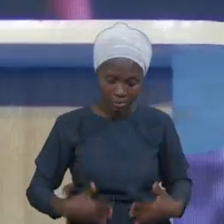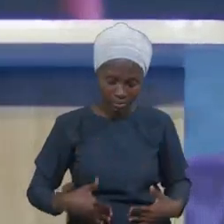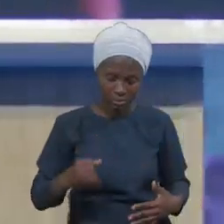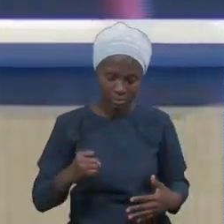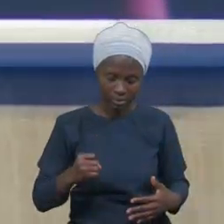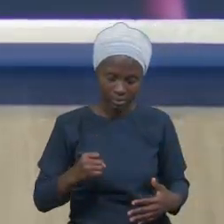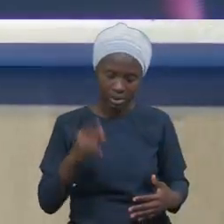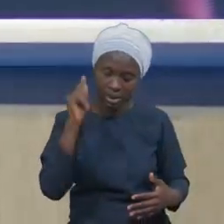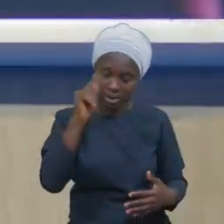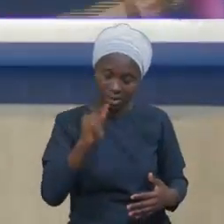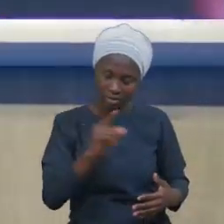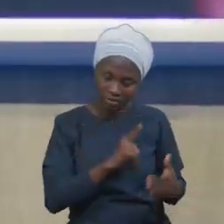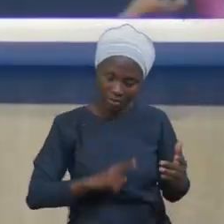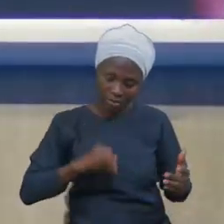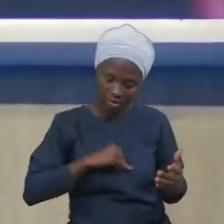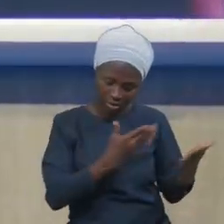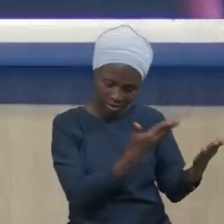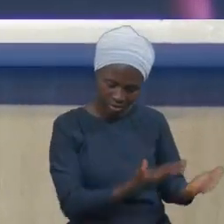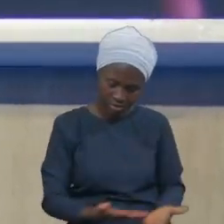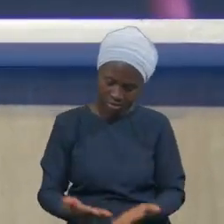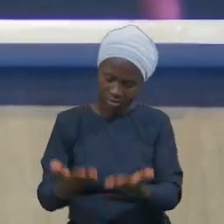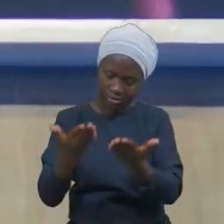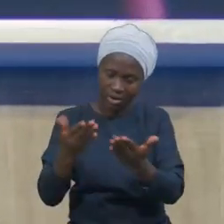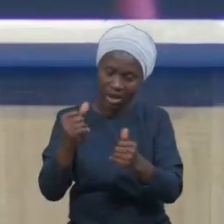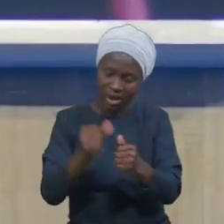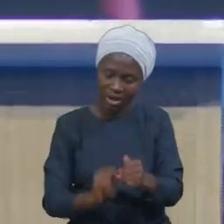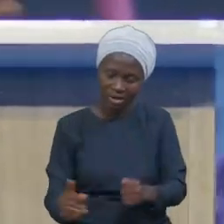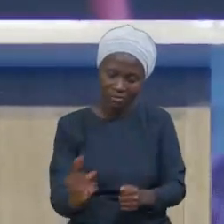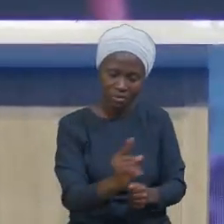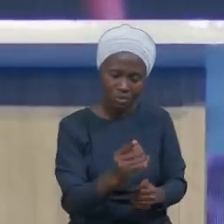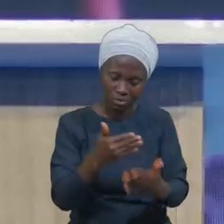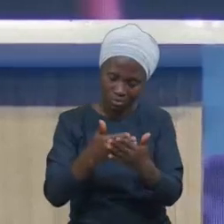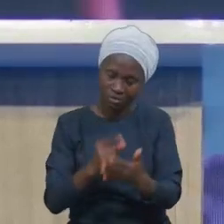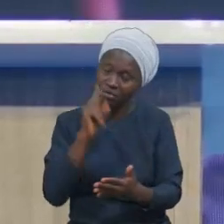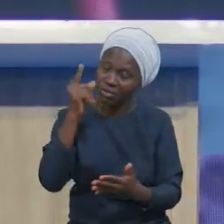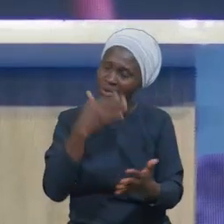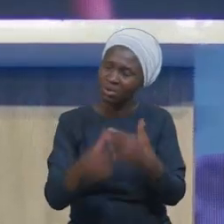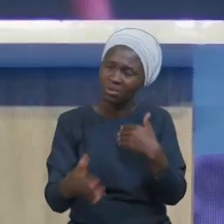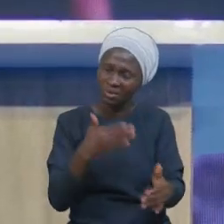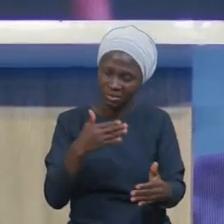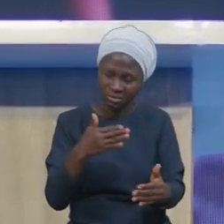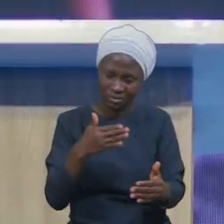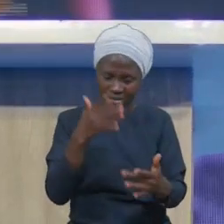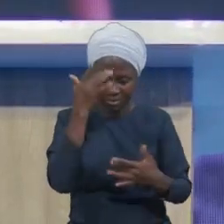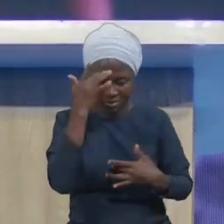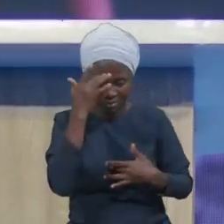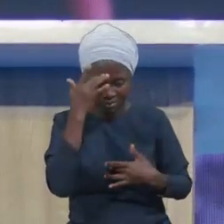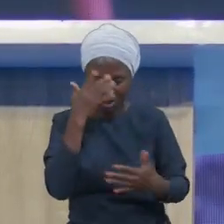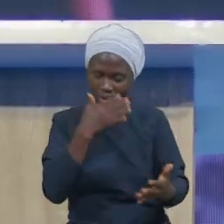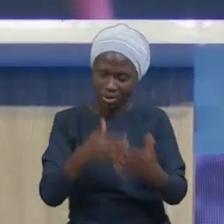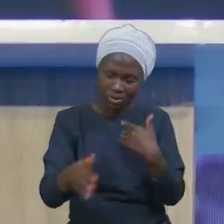therefore, Lord, I present everyone before you. Whatever infirmity,